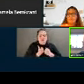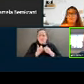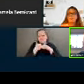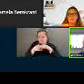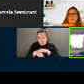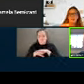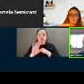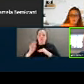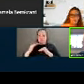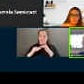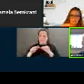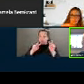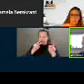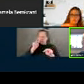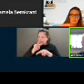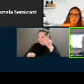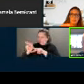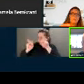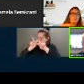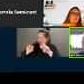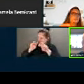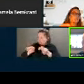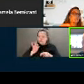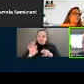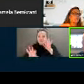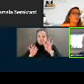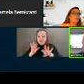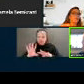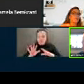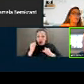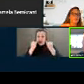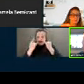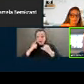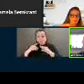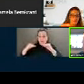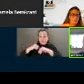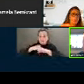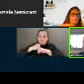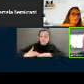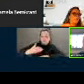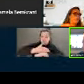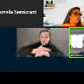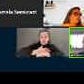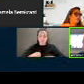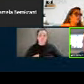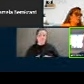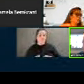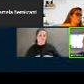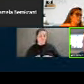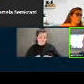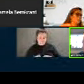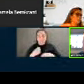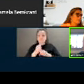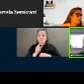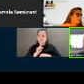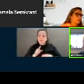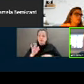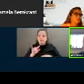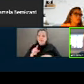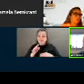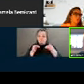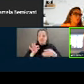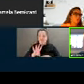the planning and exercising those plans. Also, making sure that if you're involved with long-term recovery,